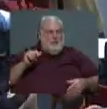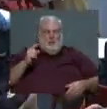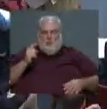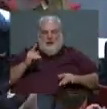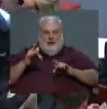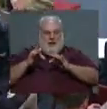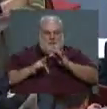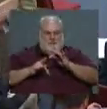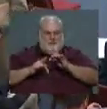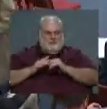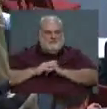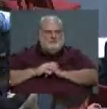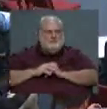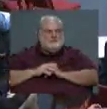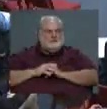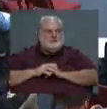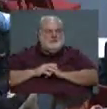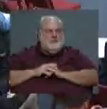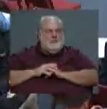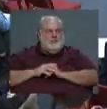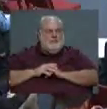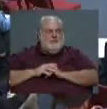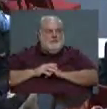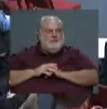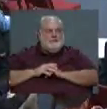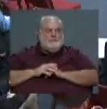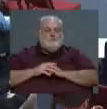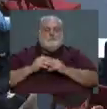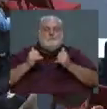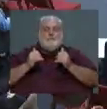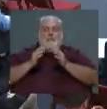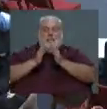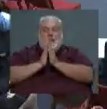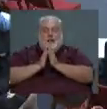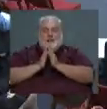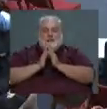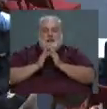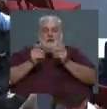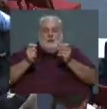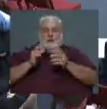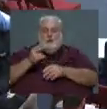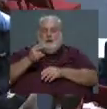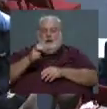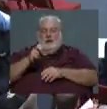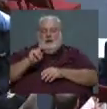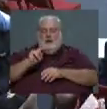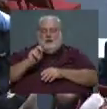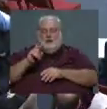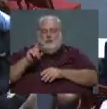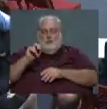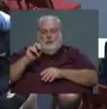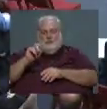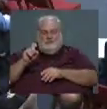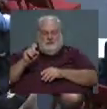All right, we have a quorum. Let me call on City Director Irma Hendricks for our invocation,